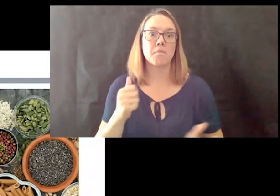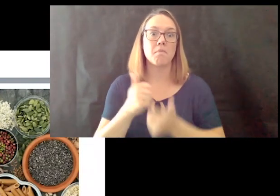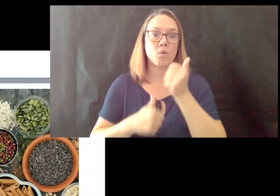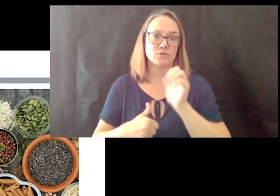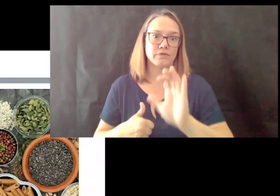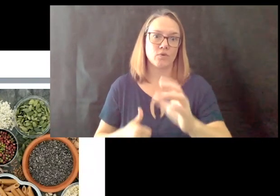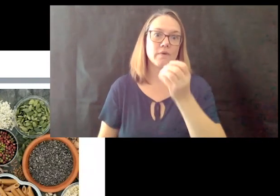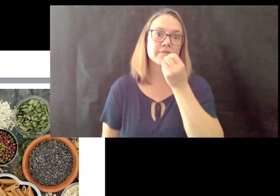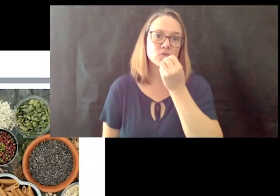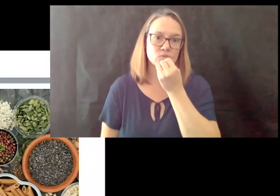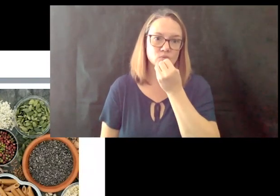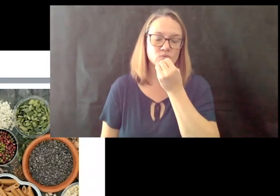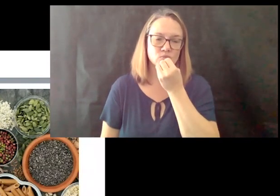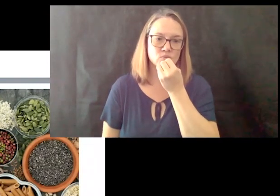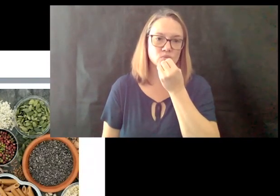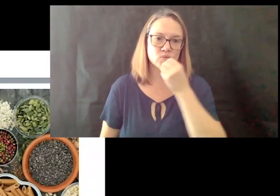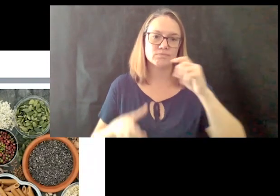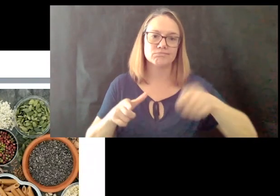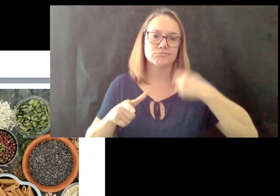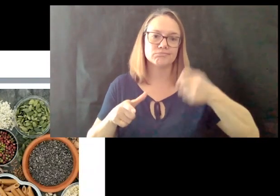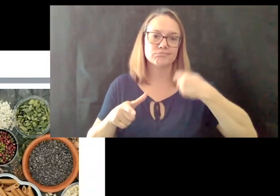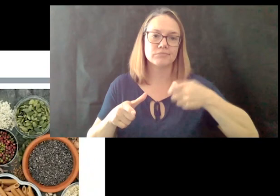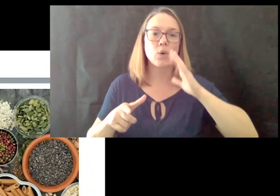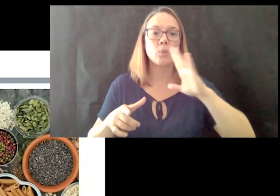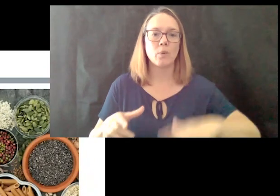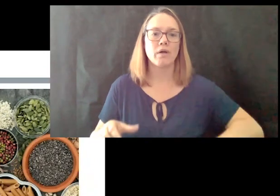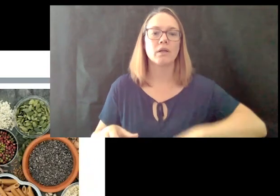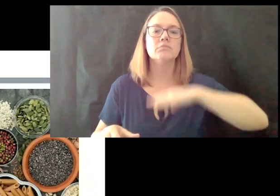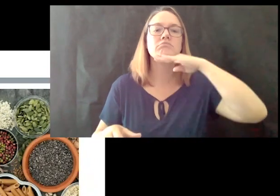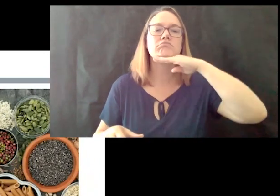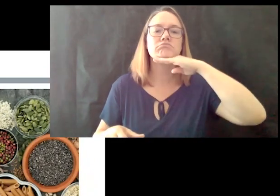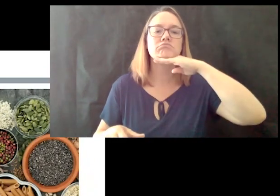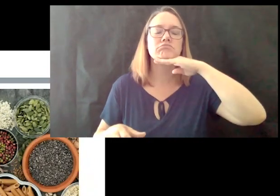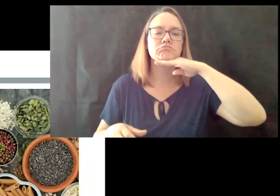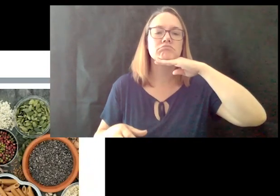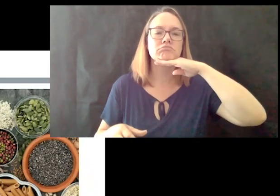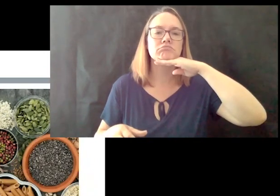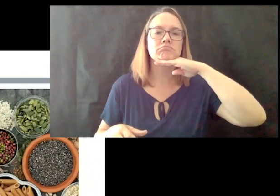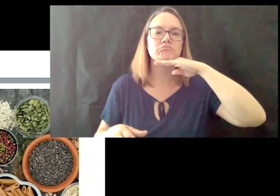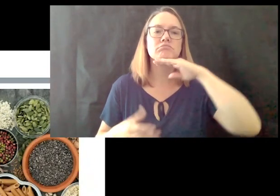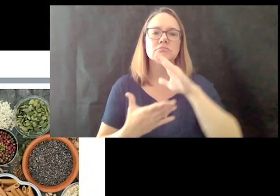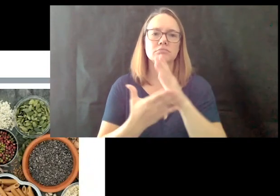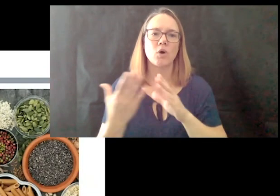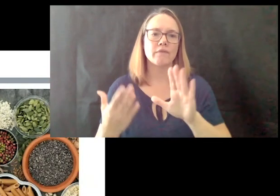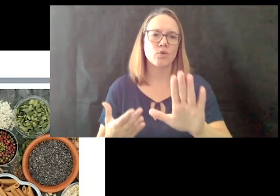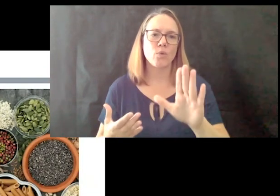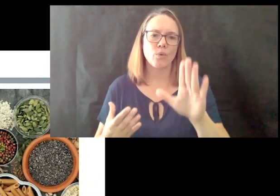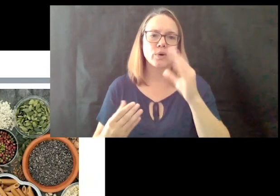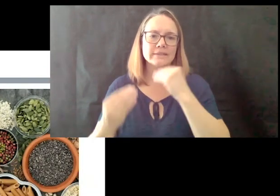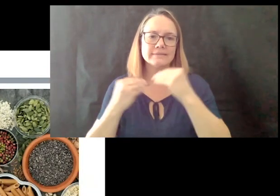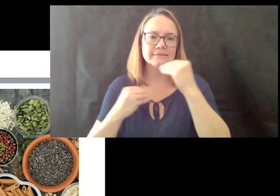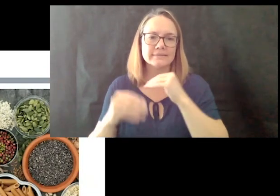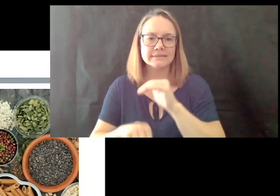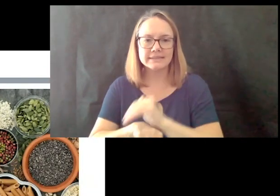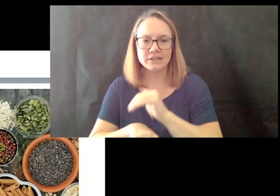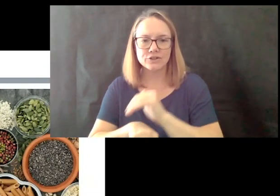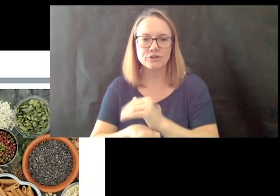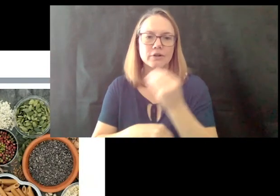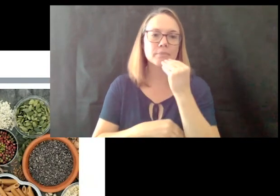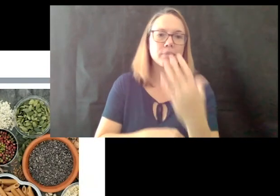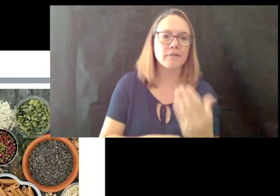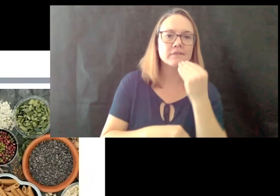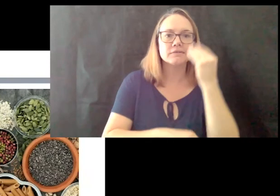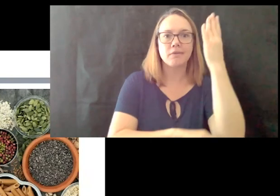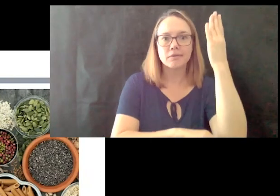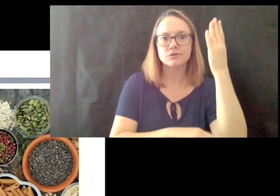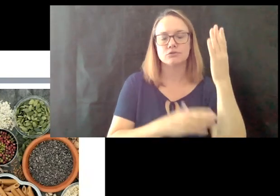bulk and filling you up part of your dinner or any type of breakfast,